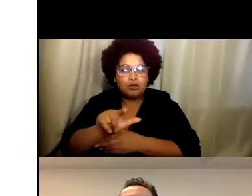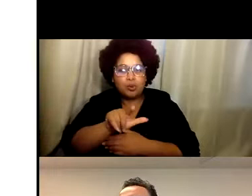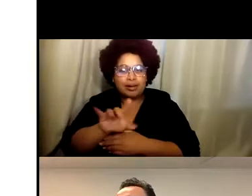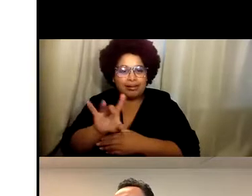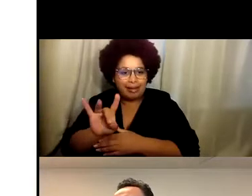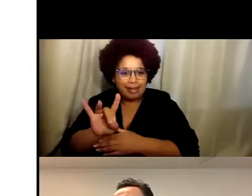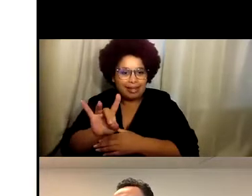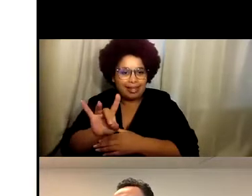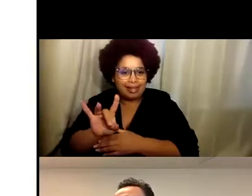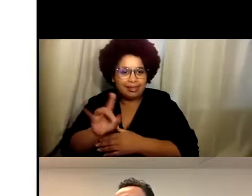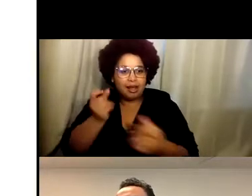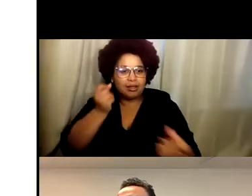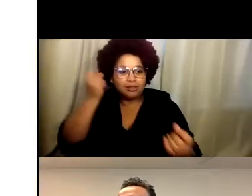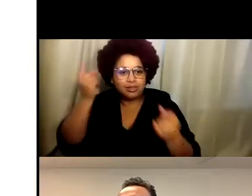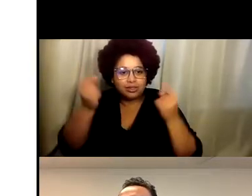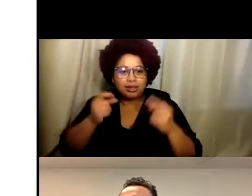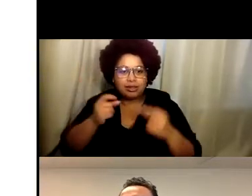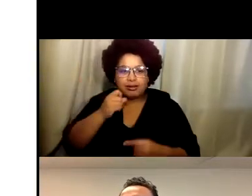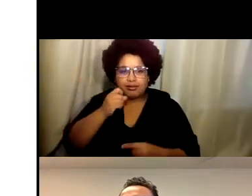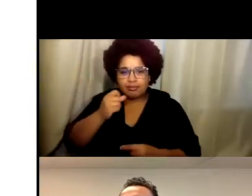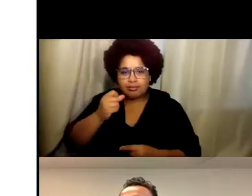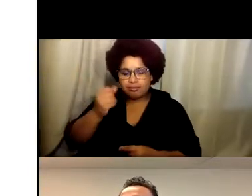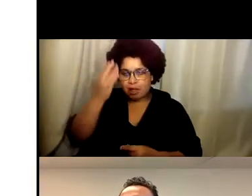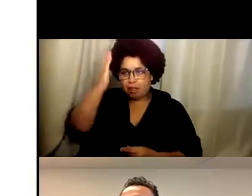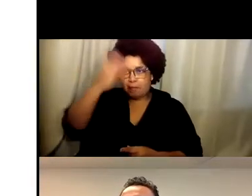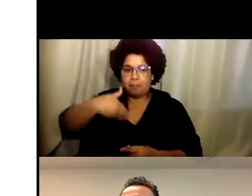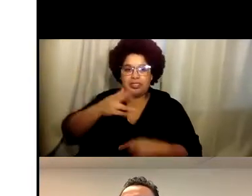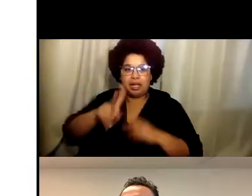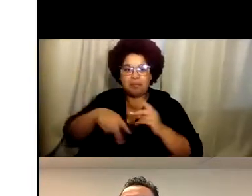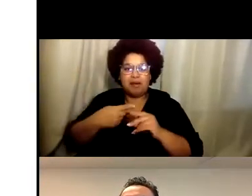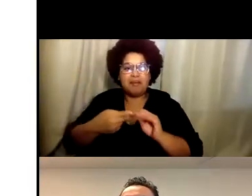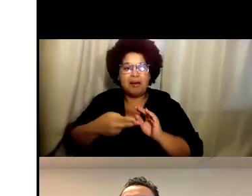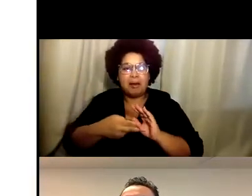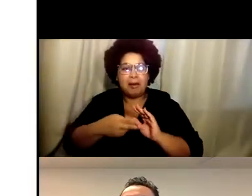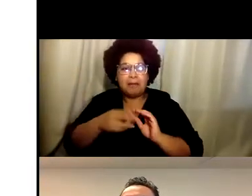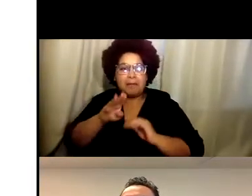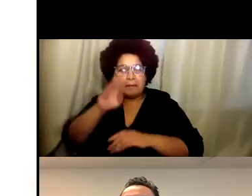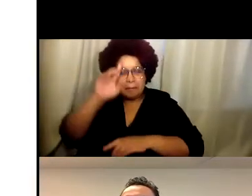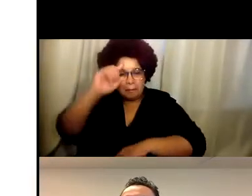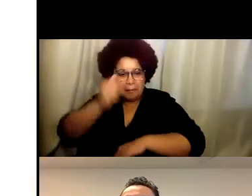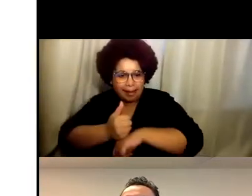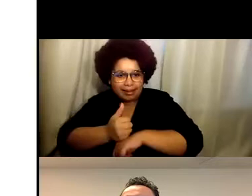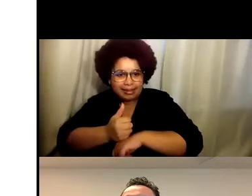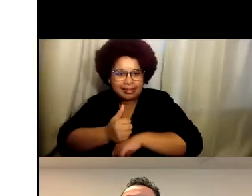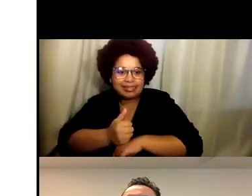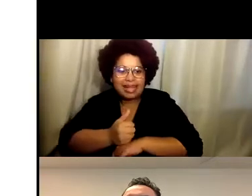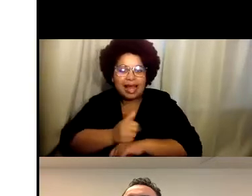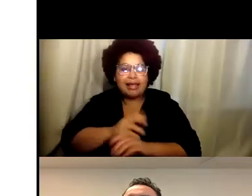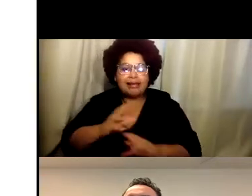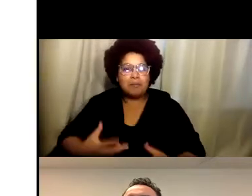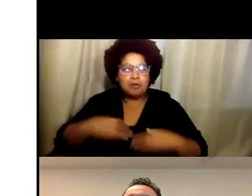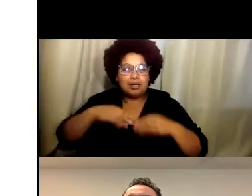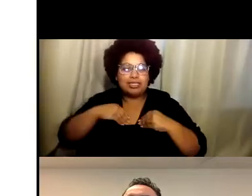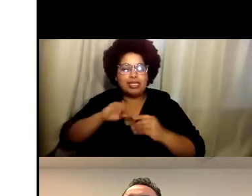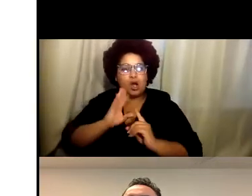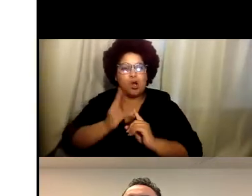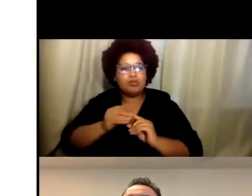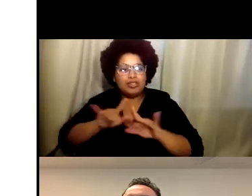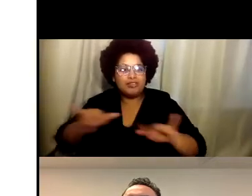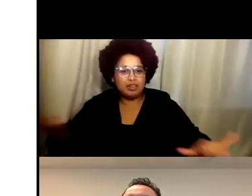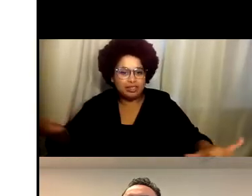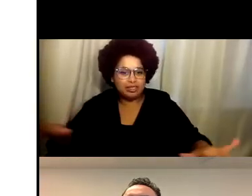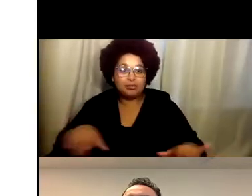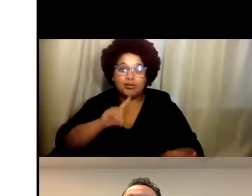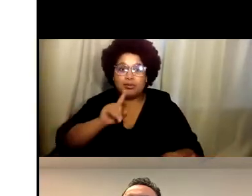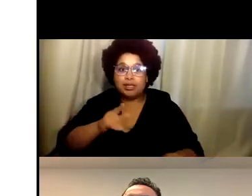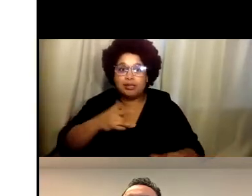It's on understanding unconscious bias and embracing cultural diversity in the scope of alternative services. We're really excited about that